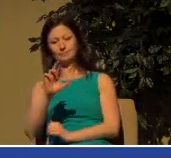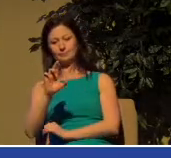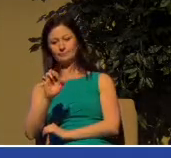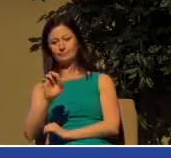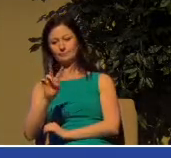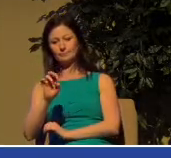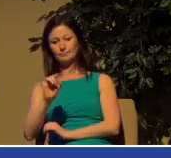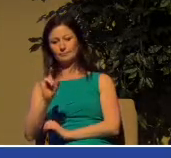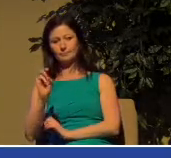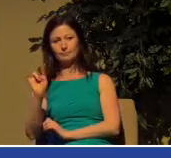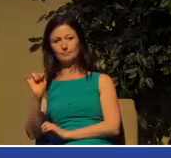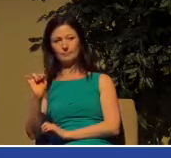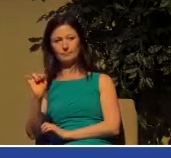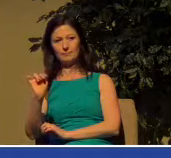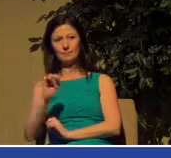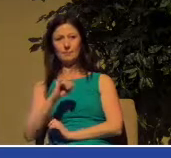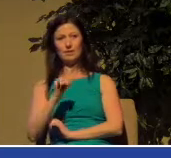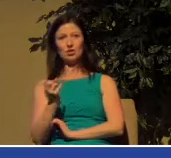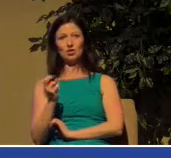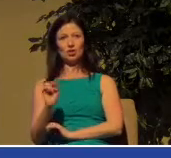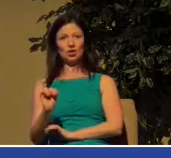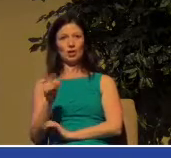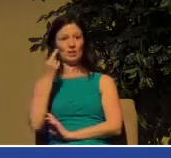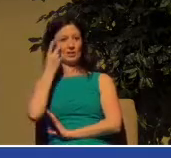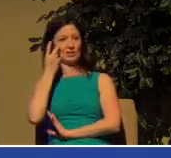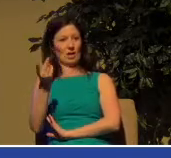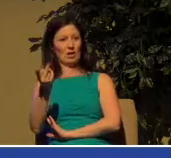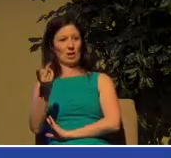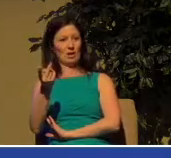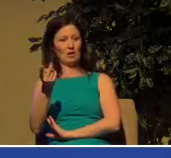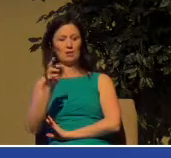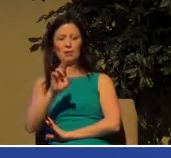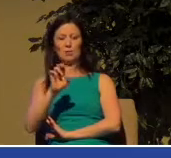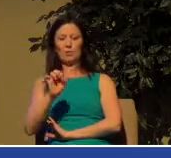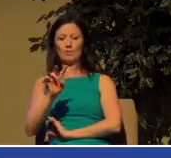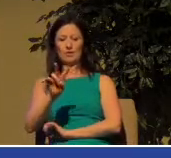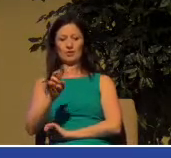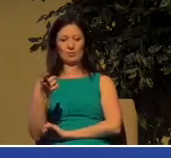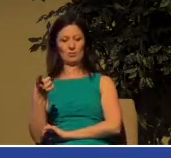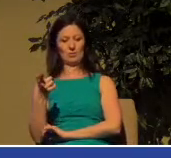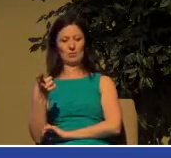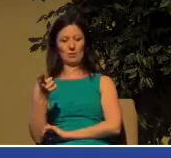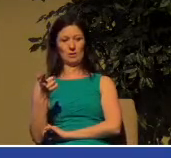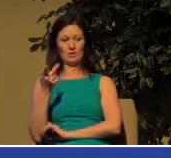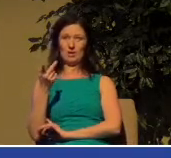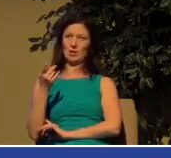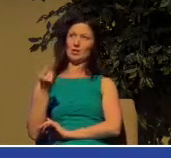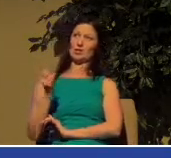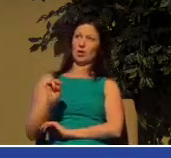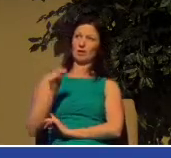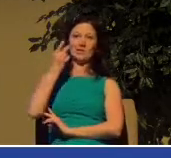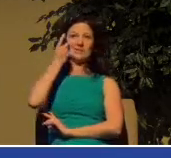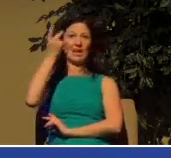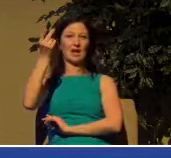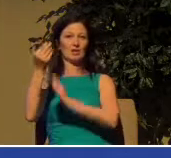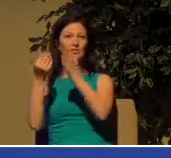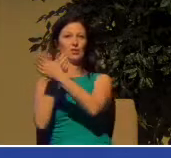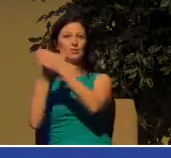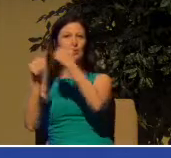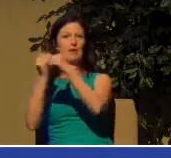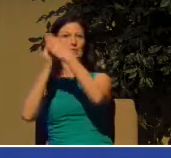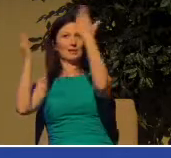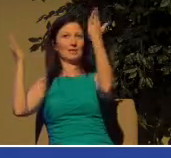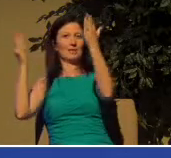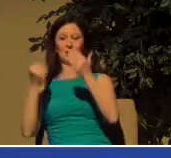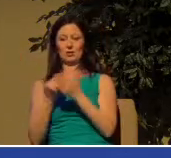experienced when he saw in Revelation 21, a new heaven and a new earth, for the first